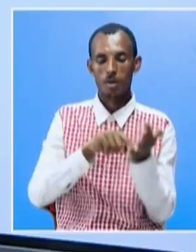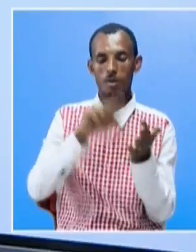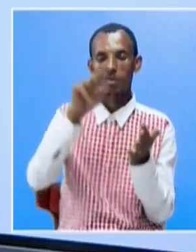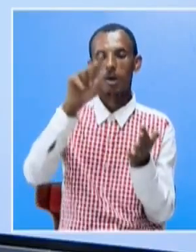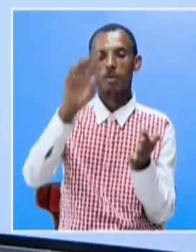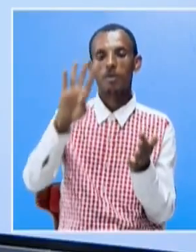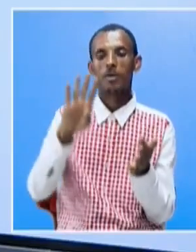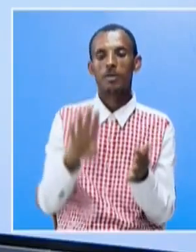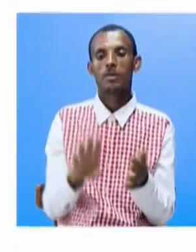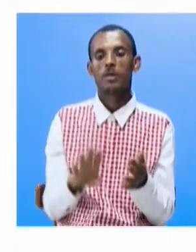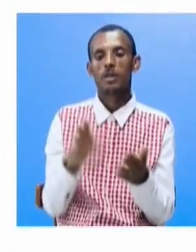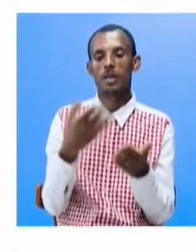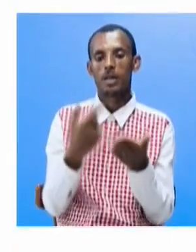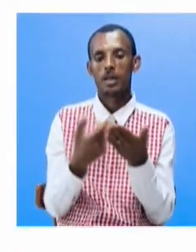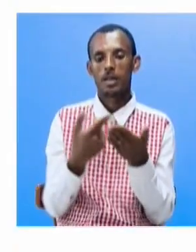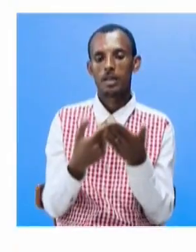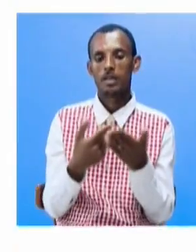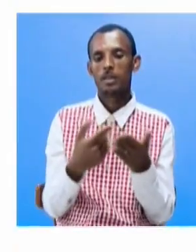3.14. So here,